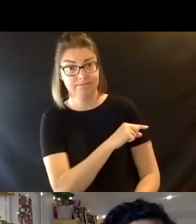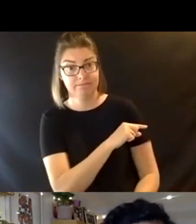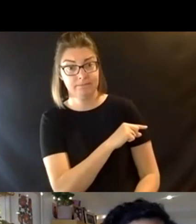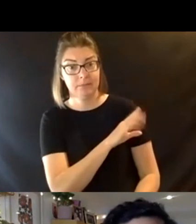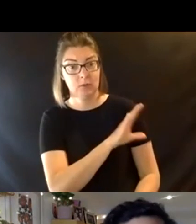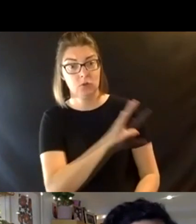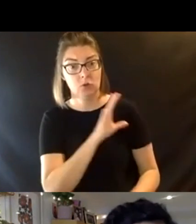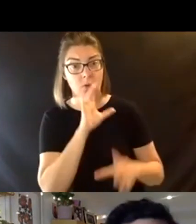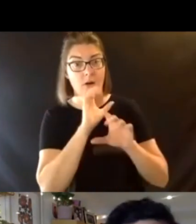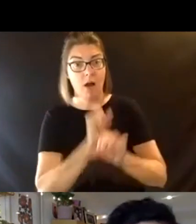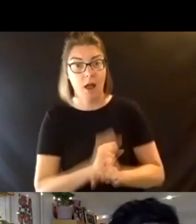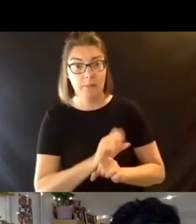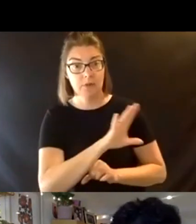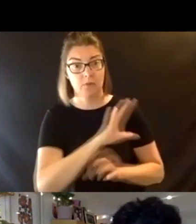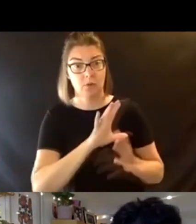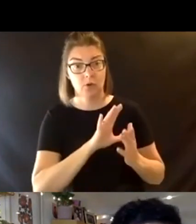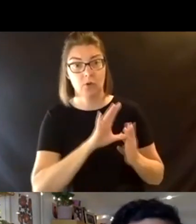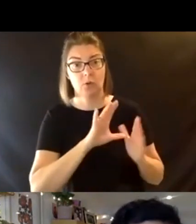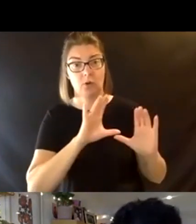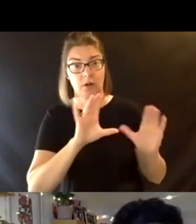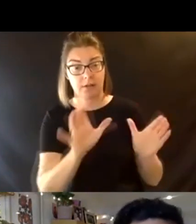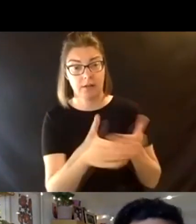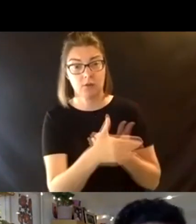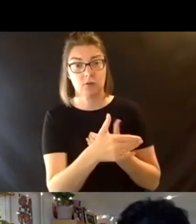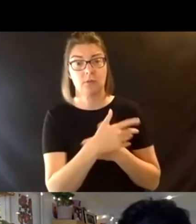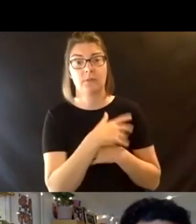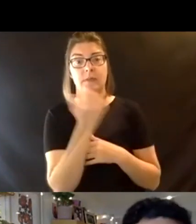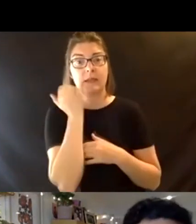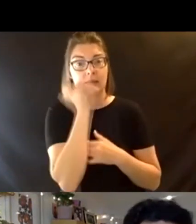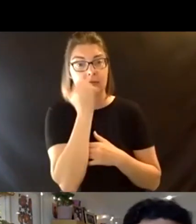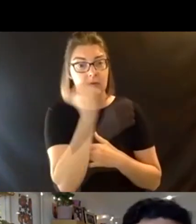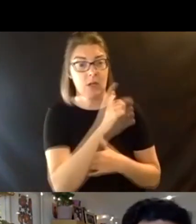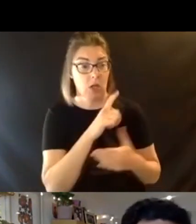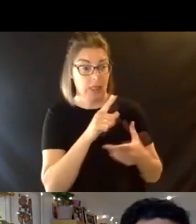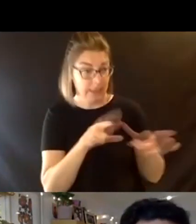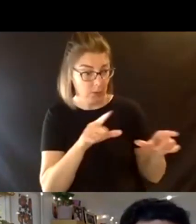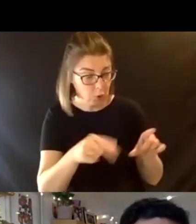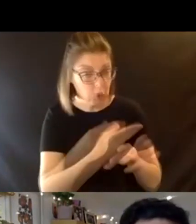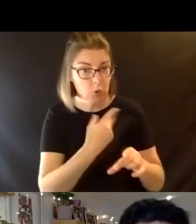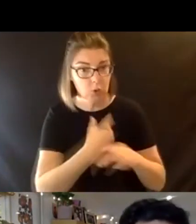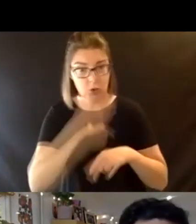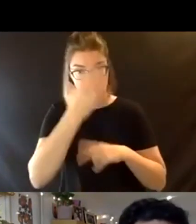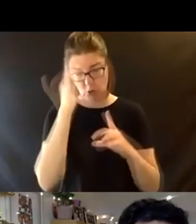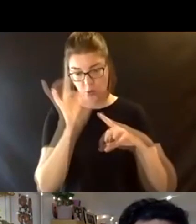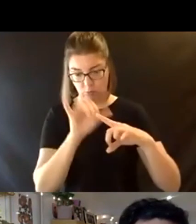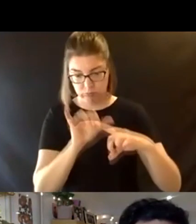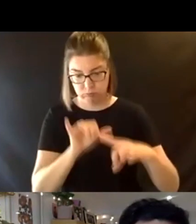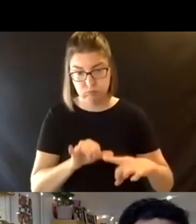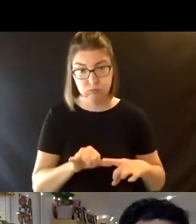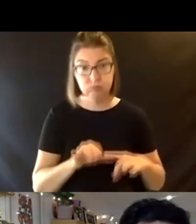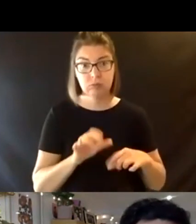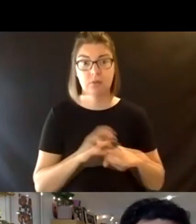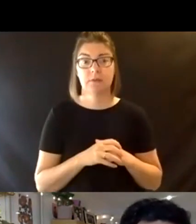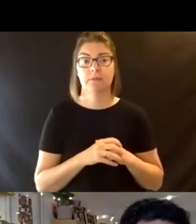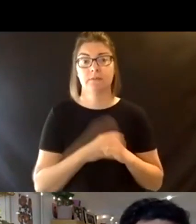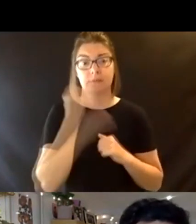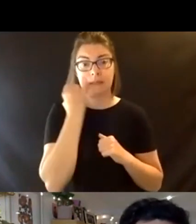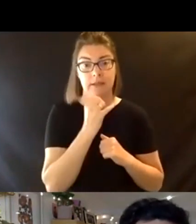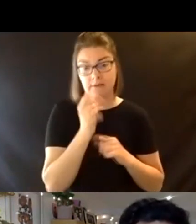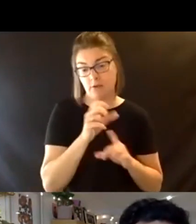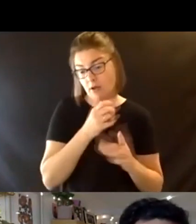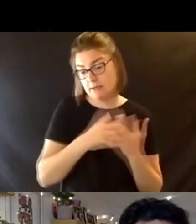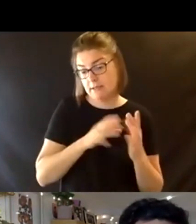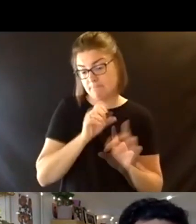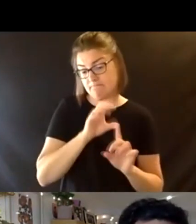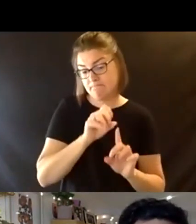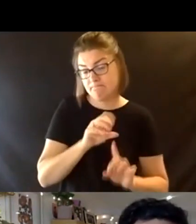your practices in your classroom day to day? What kind of language do you use? Do you know these terms? If not, here are some, you